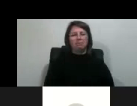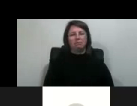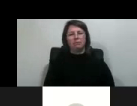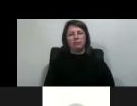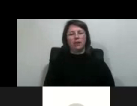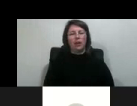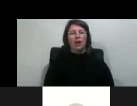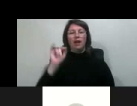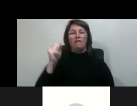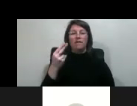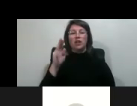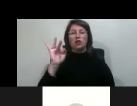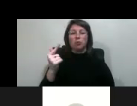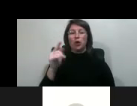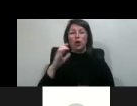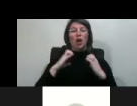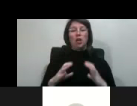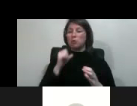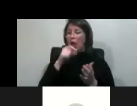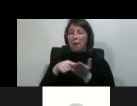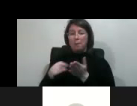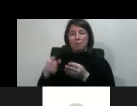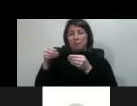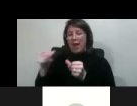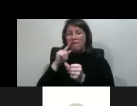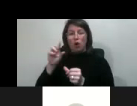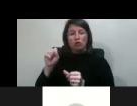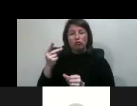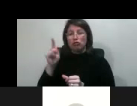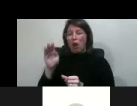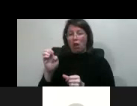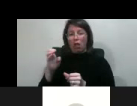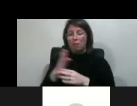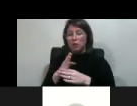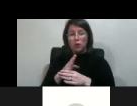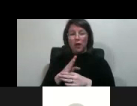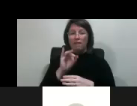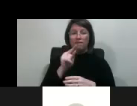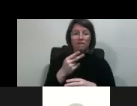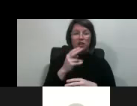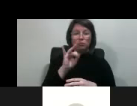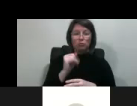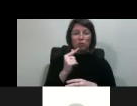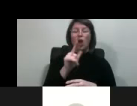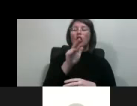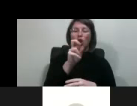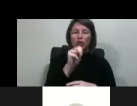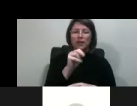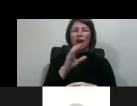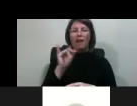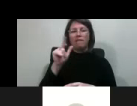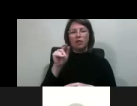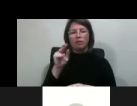Just so you know, Fitchburg customers do not pay for the bus shuttle or train service between Fitchburg and Littleton. Customers do pay a fare for the Red Line and